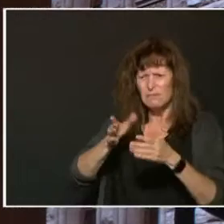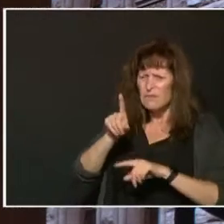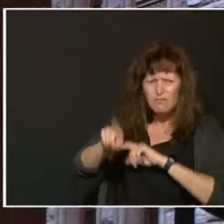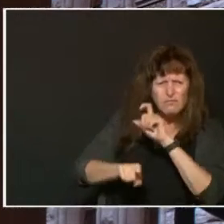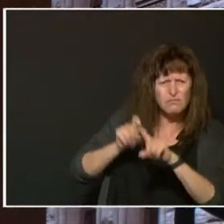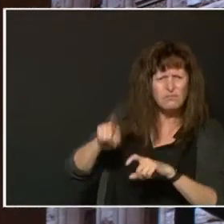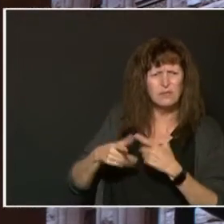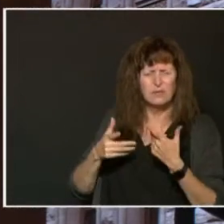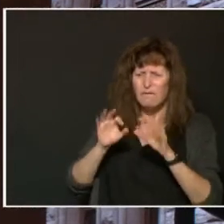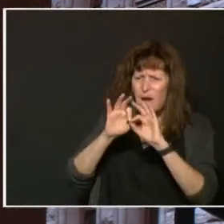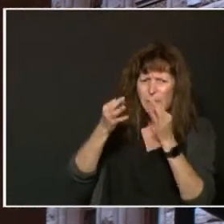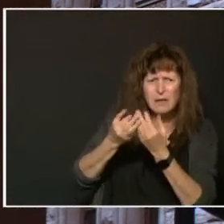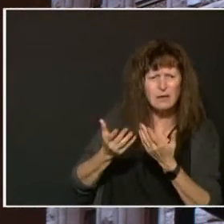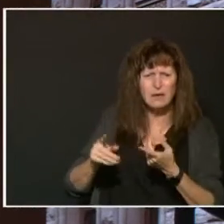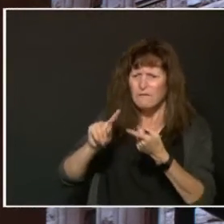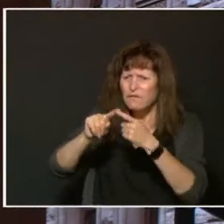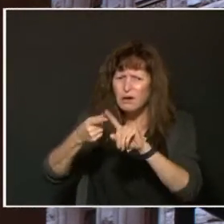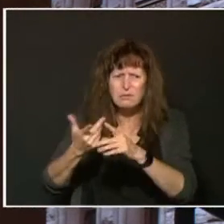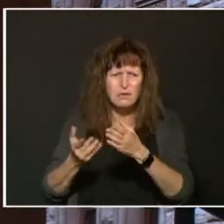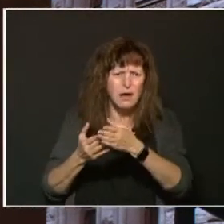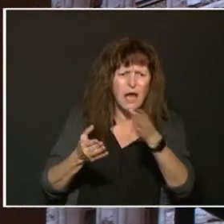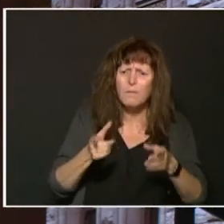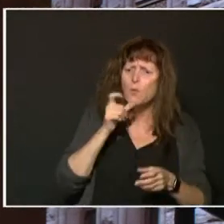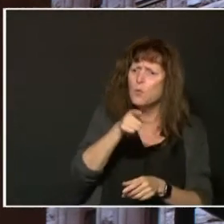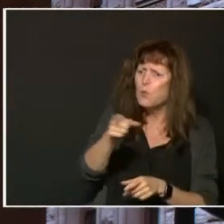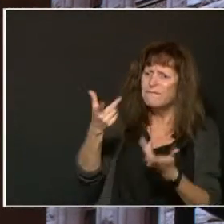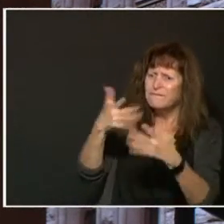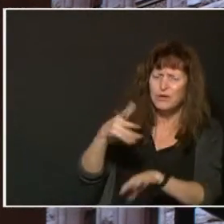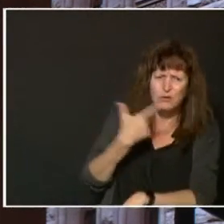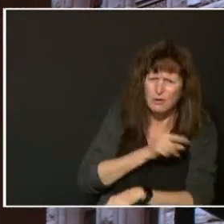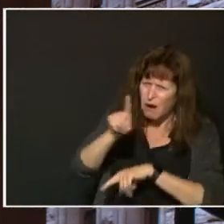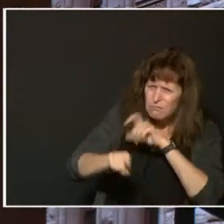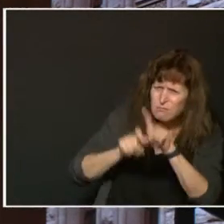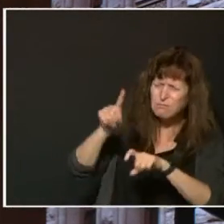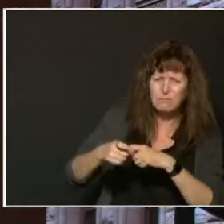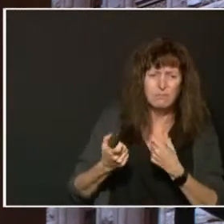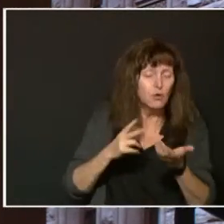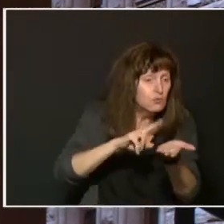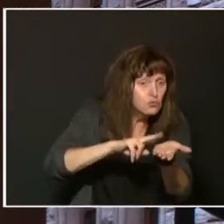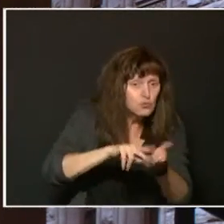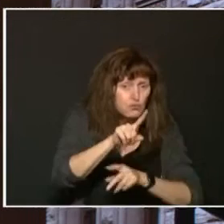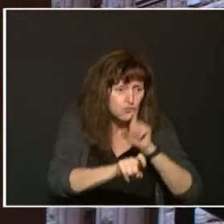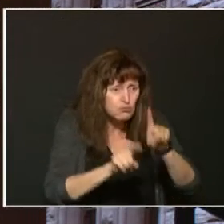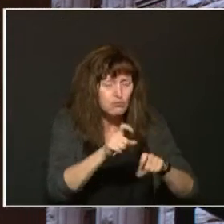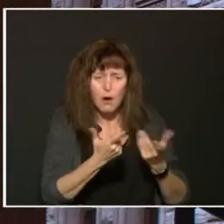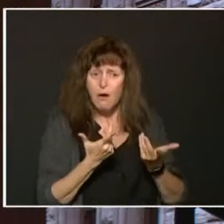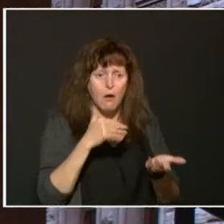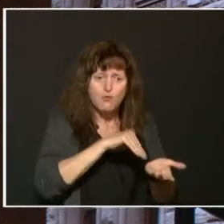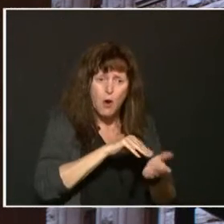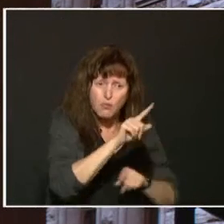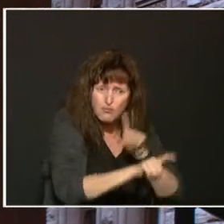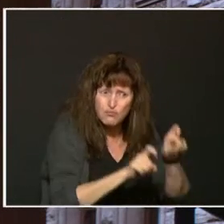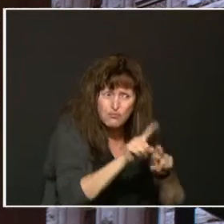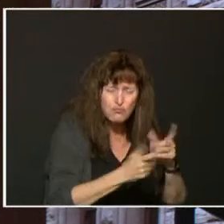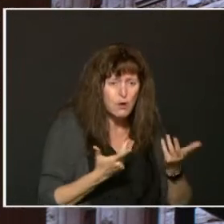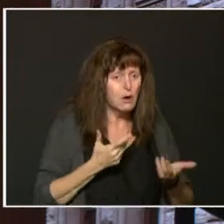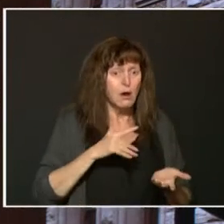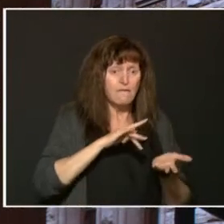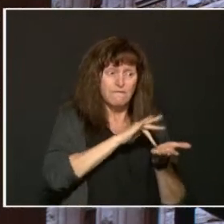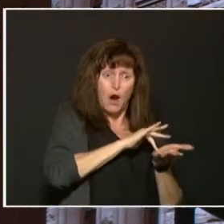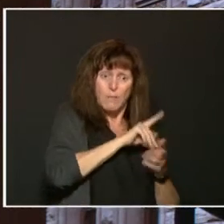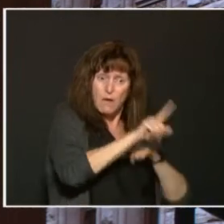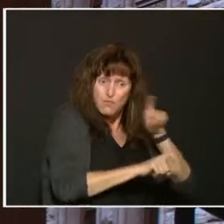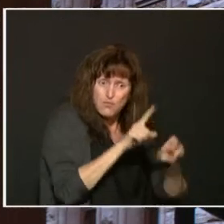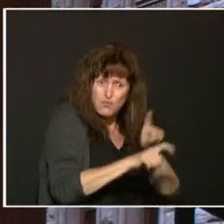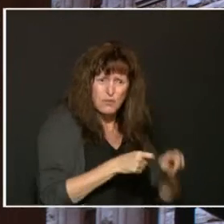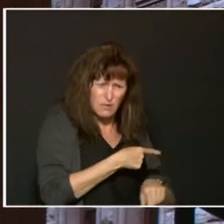received the shot. Talk to your nurse, your healthcare provider, your pharmacist. They all want to ensure that you have the very best information